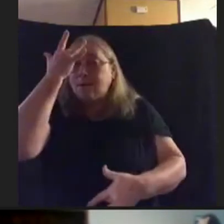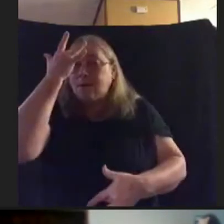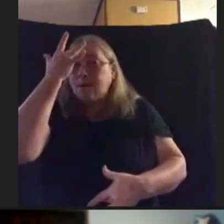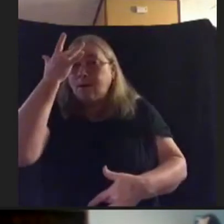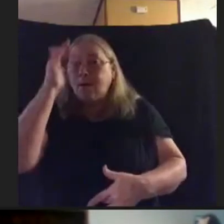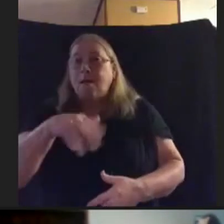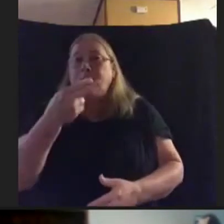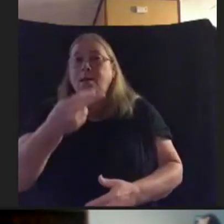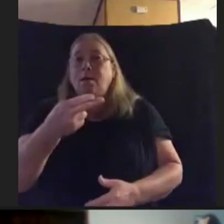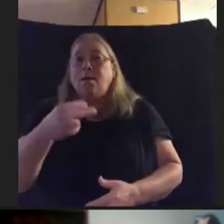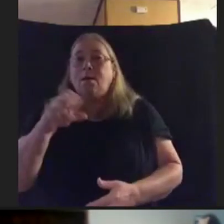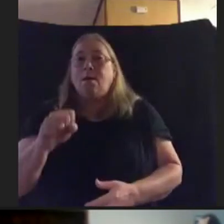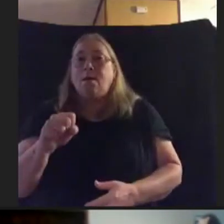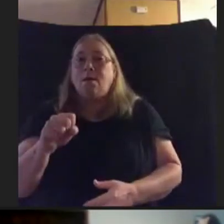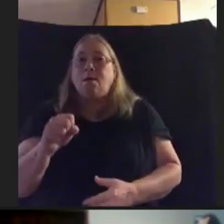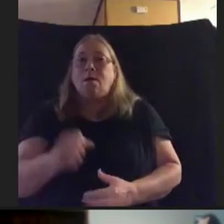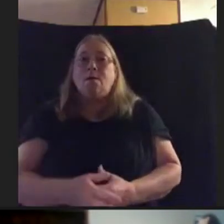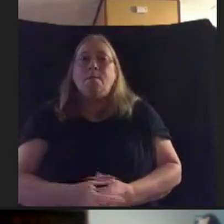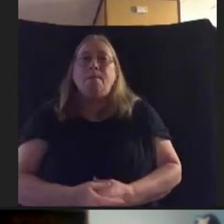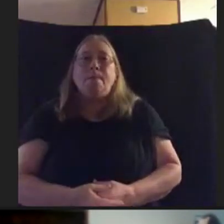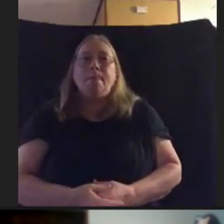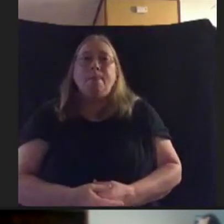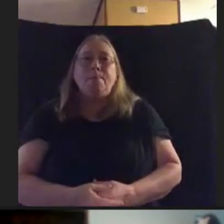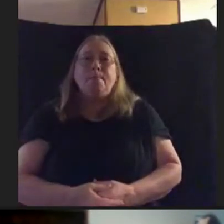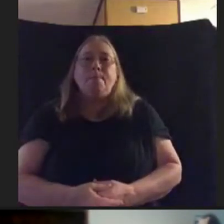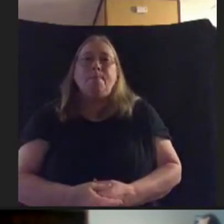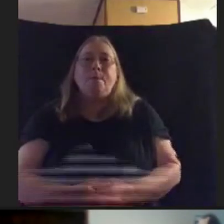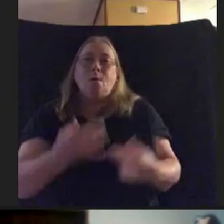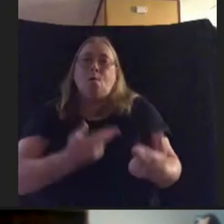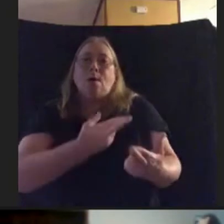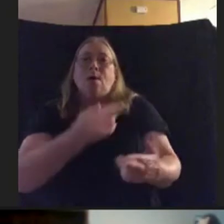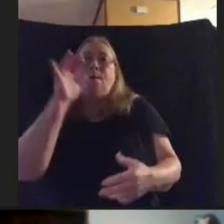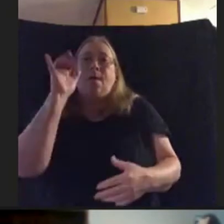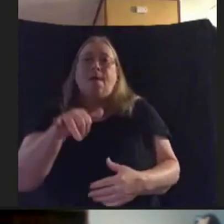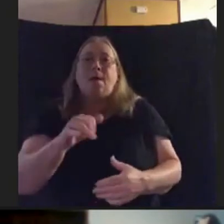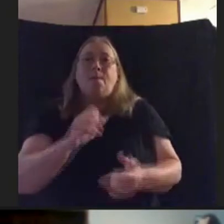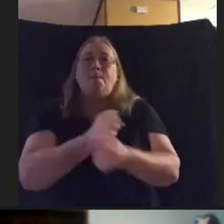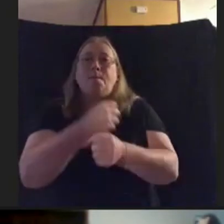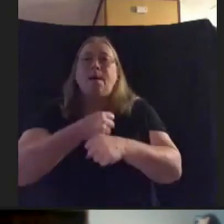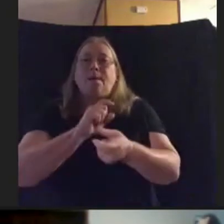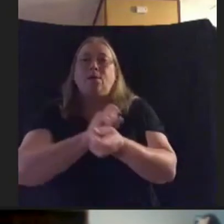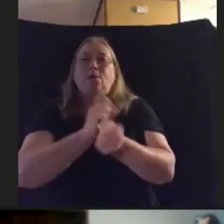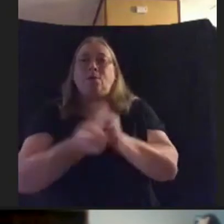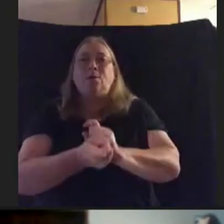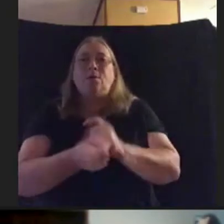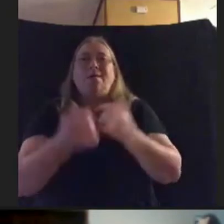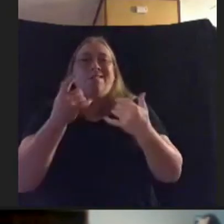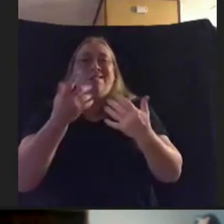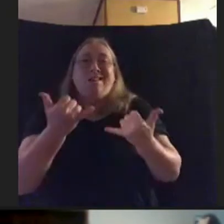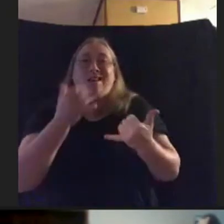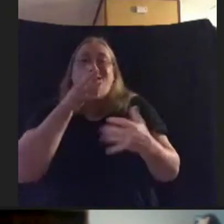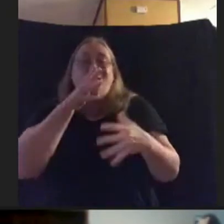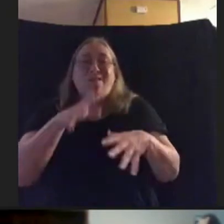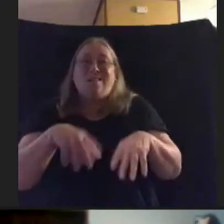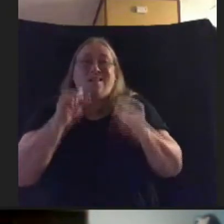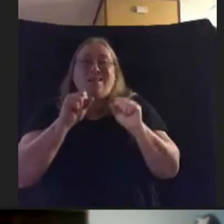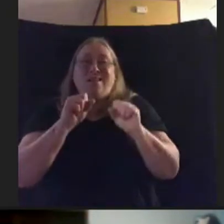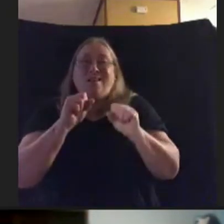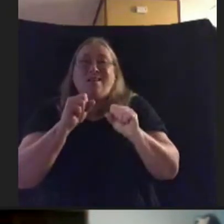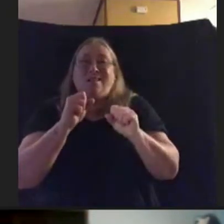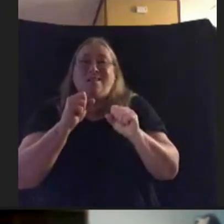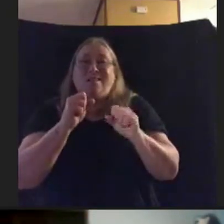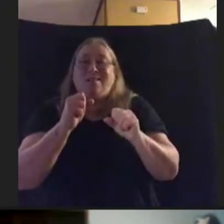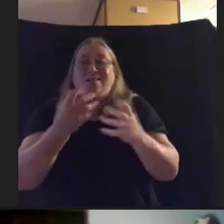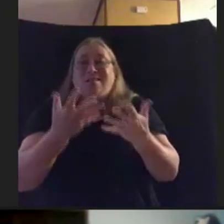sort of made that recommendation change. So it's going to take a while for us to kind of get through the demand within the current